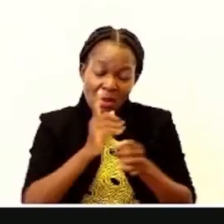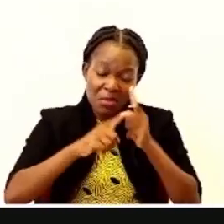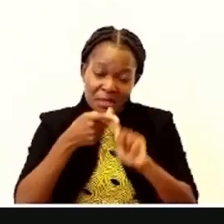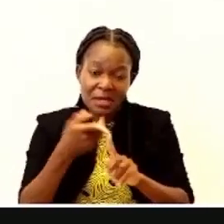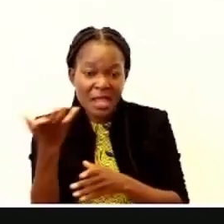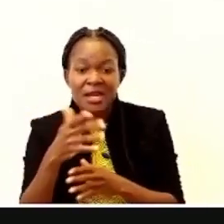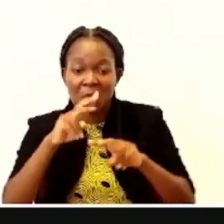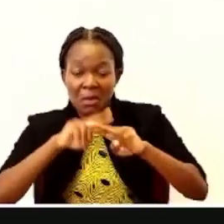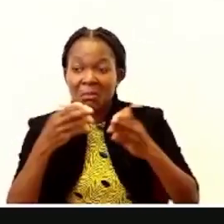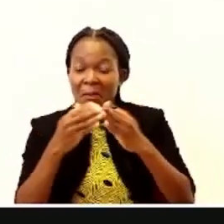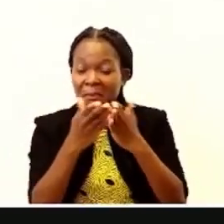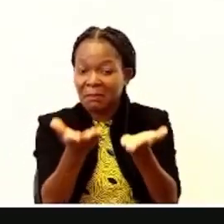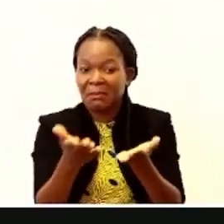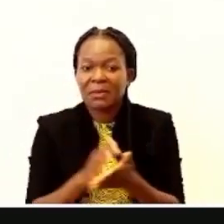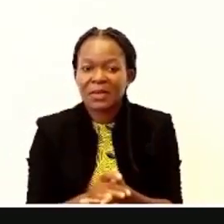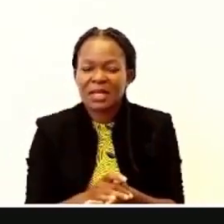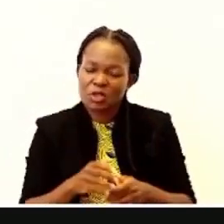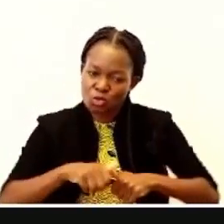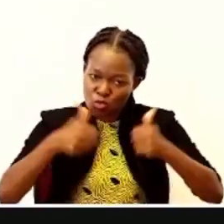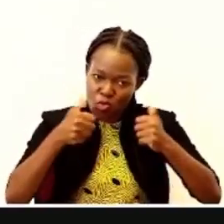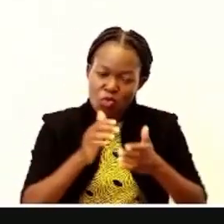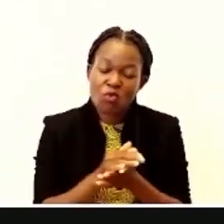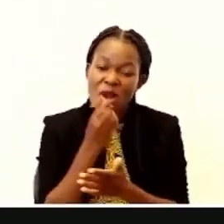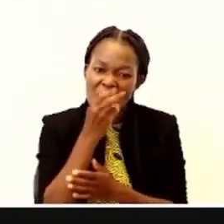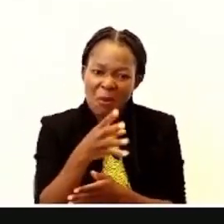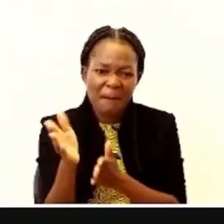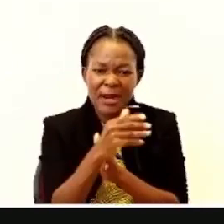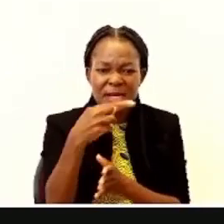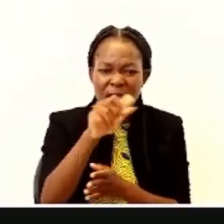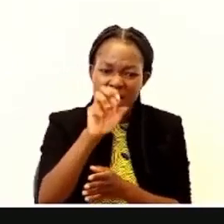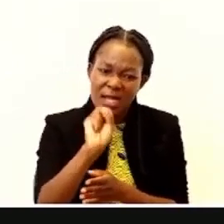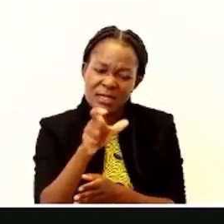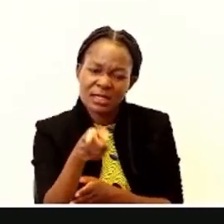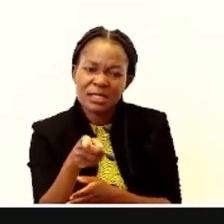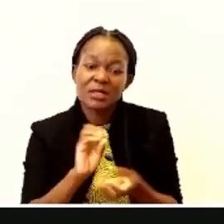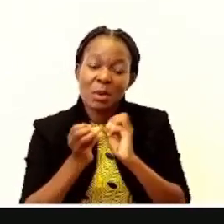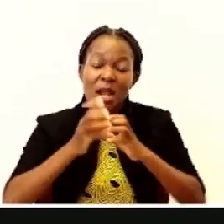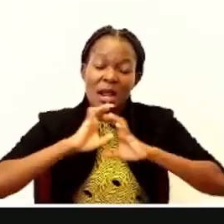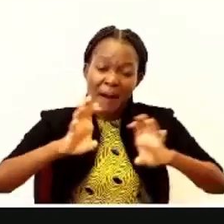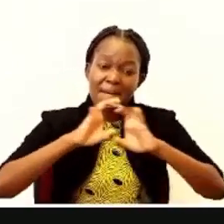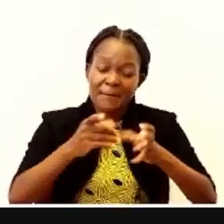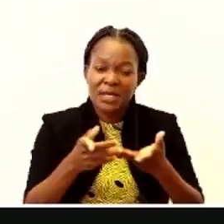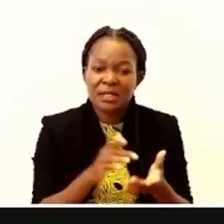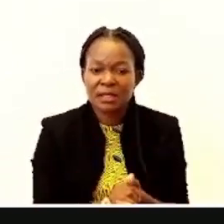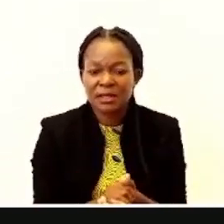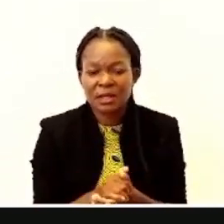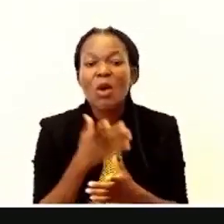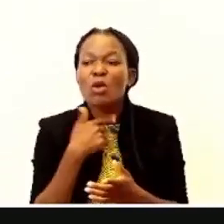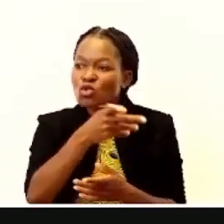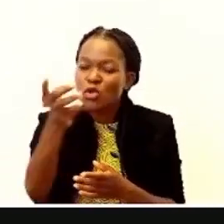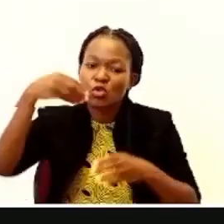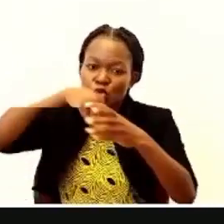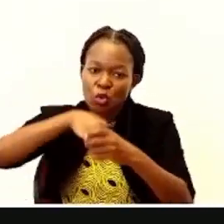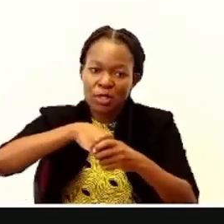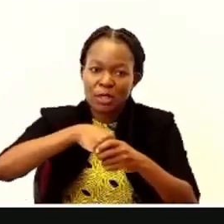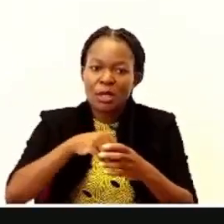To respond to this dash for gas or this scramble for gas, we've come up with a campaign that I will invite you to actually join. It's called